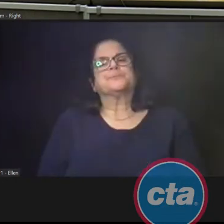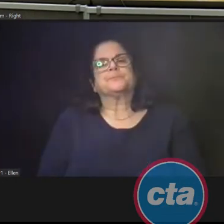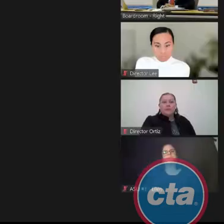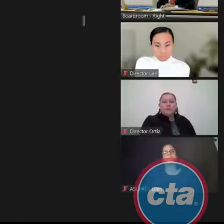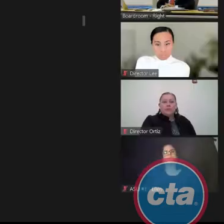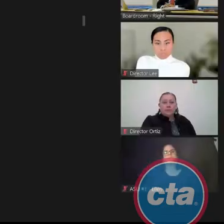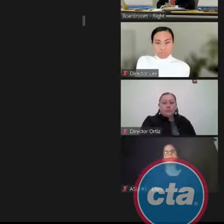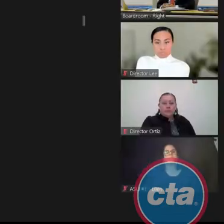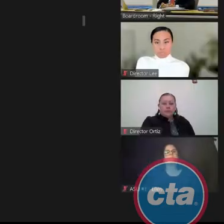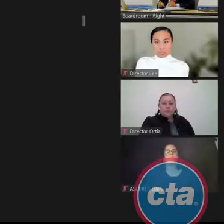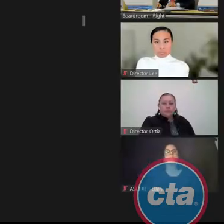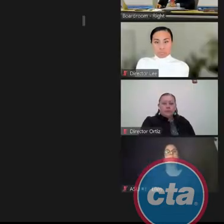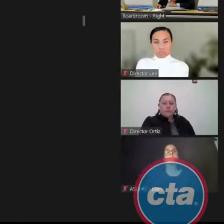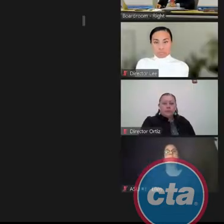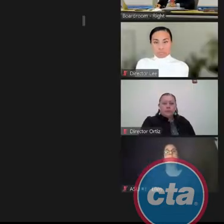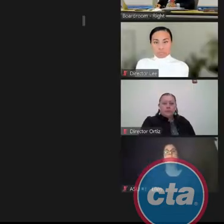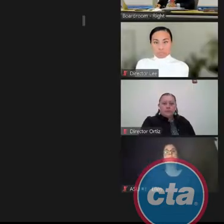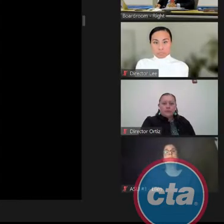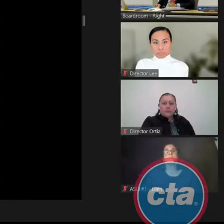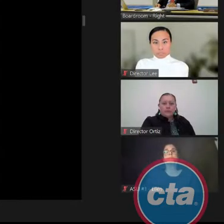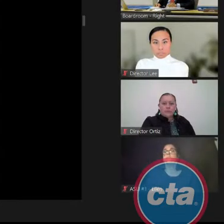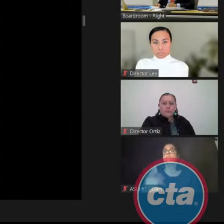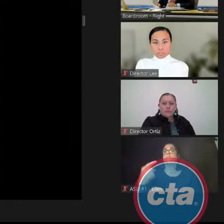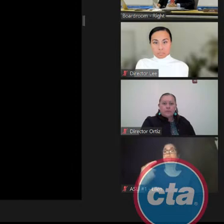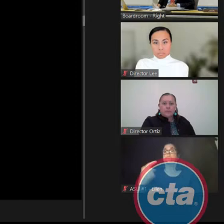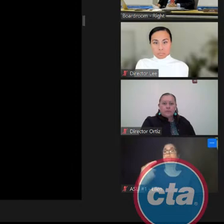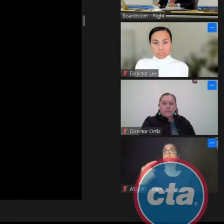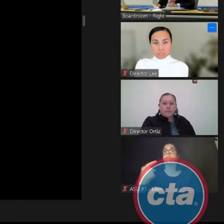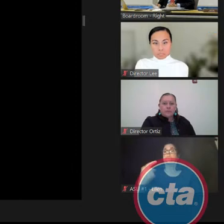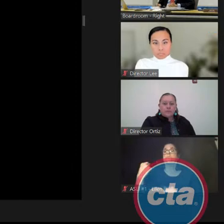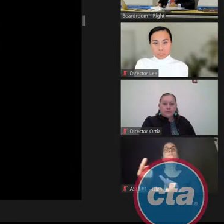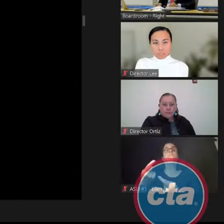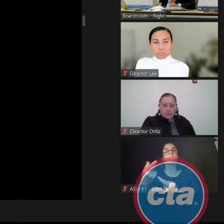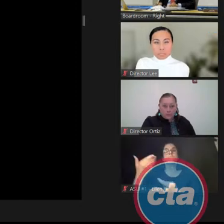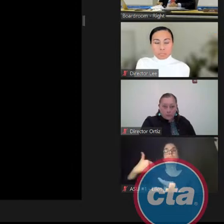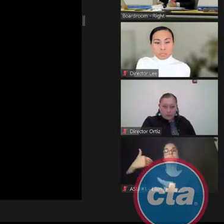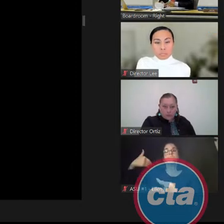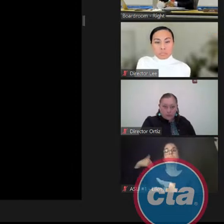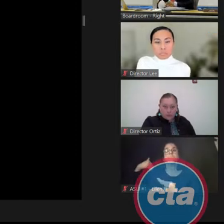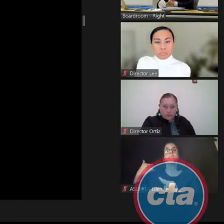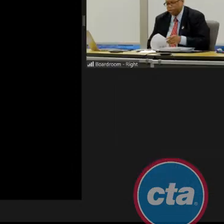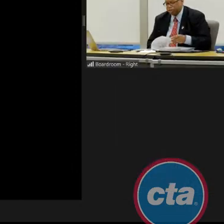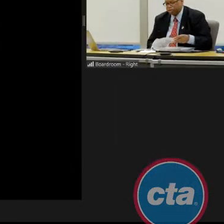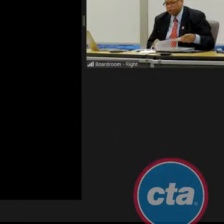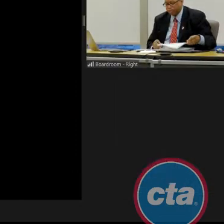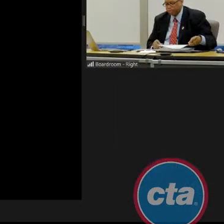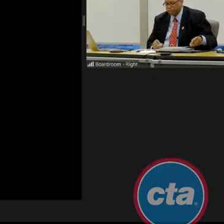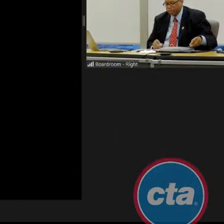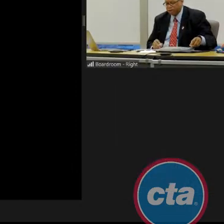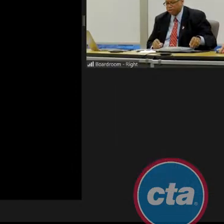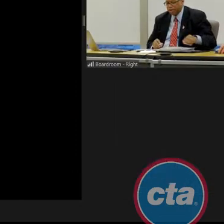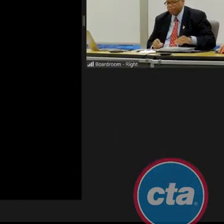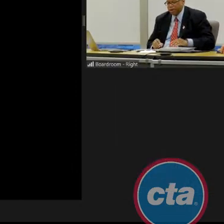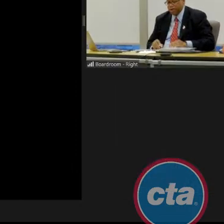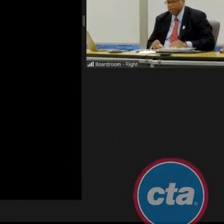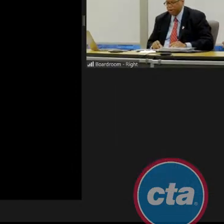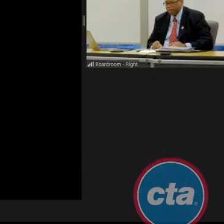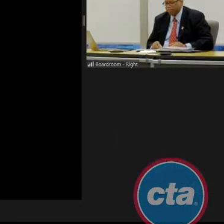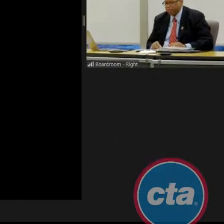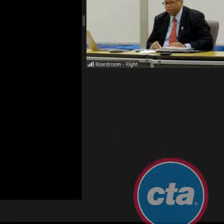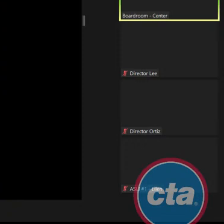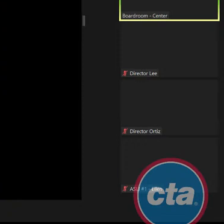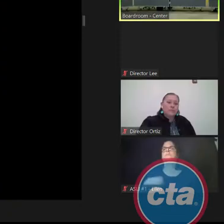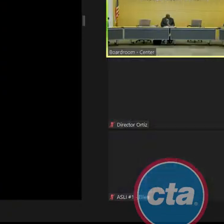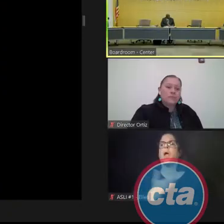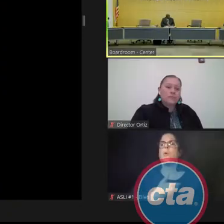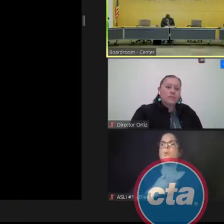Over the past several board meetings, I've discussed our Meeting the Moment scorecard. I believe it's important to ensure that we are transparent as